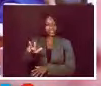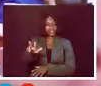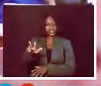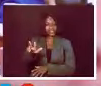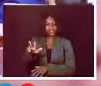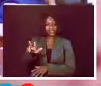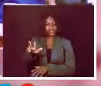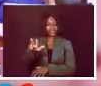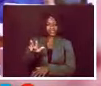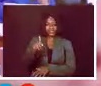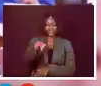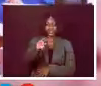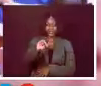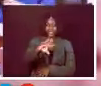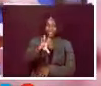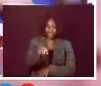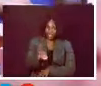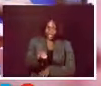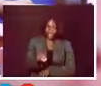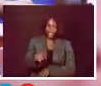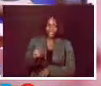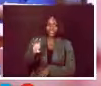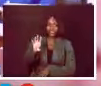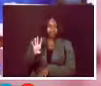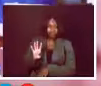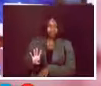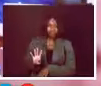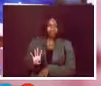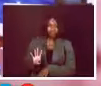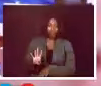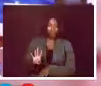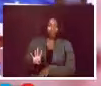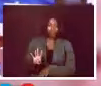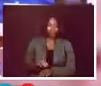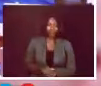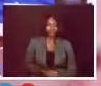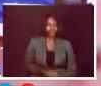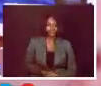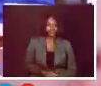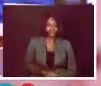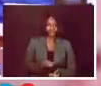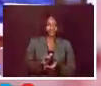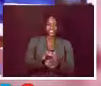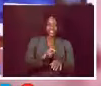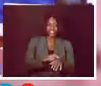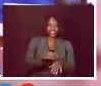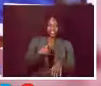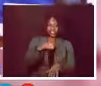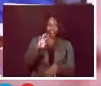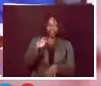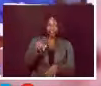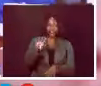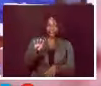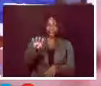they had 3 for Pan-African Parliament, and then 4. Even though then they had